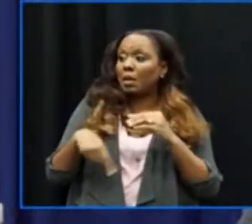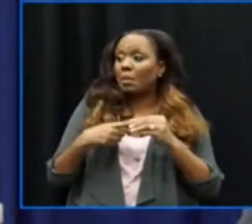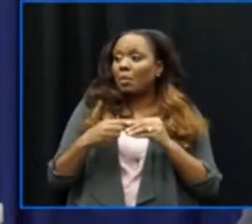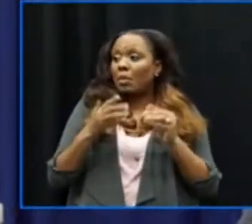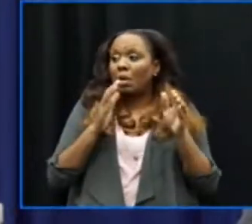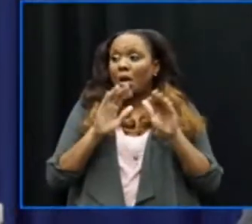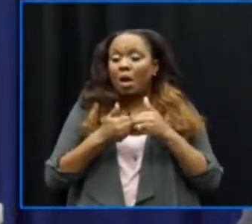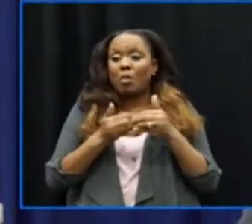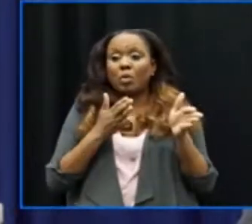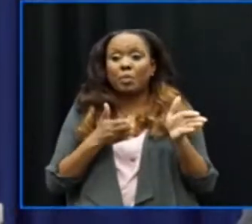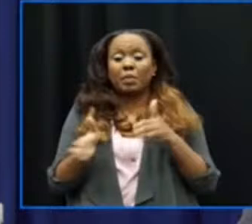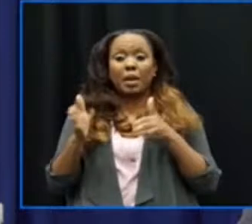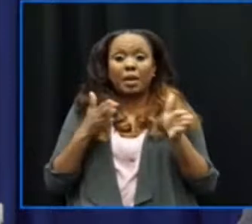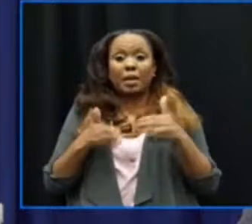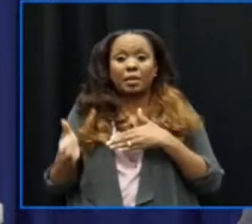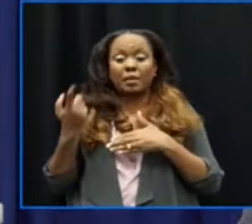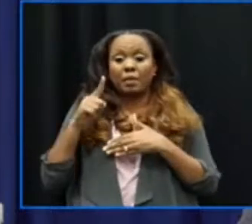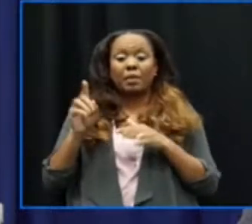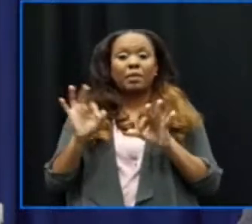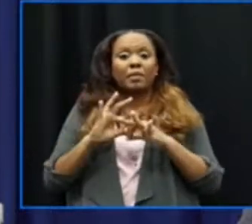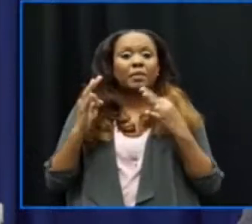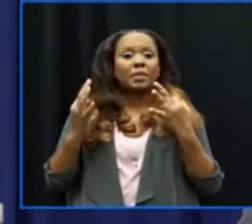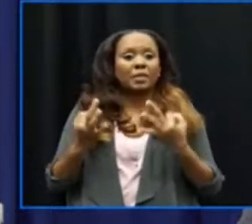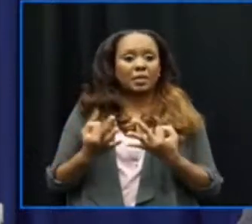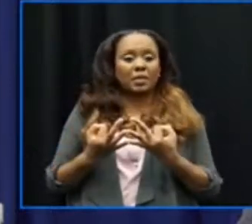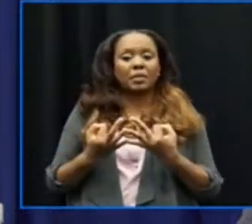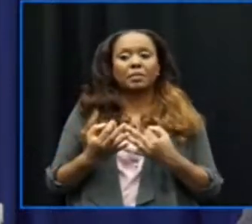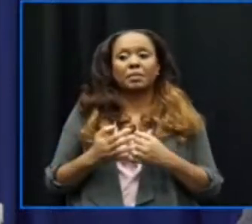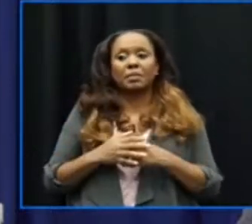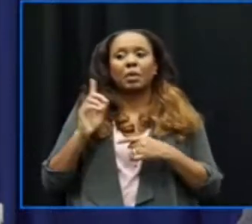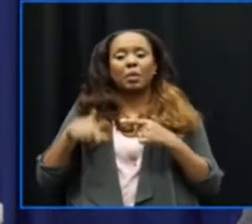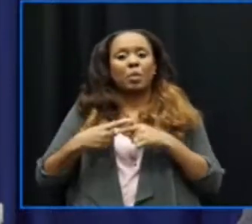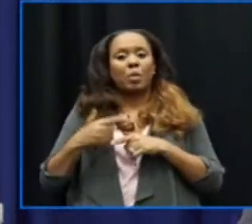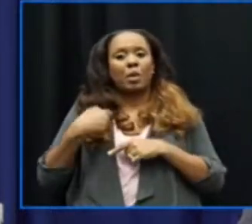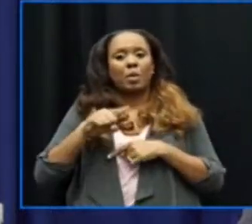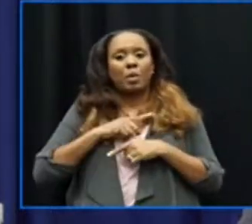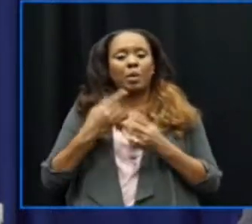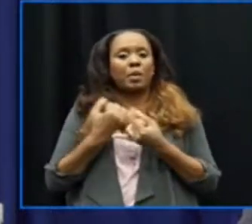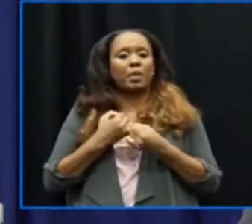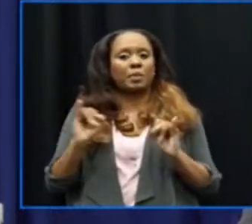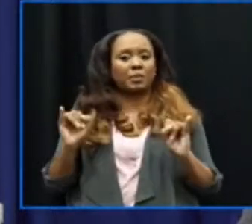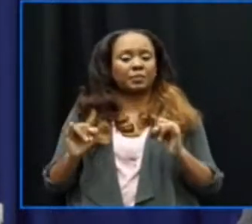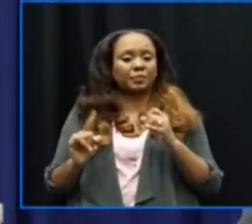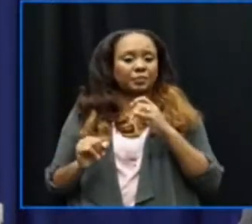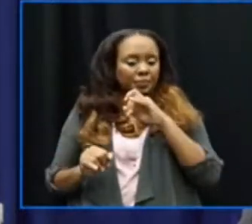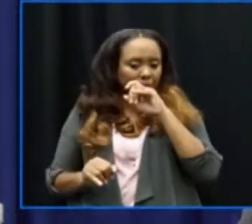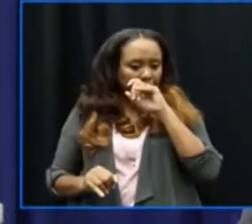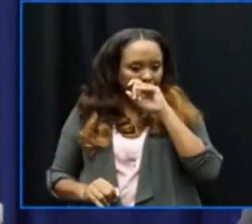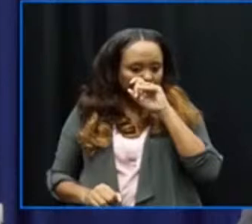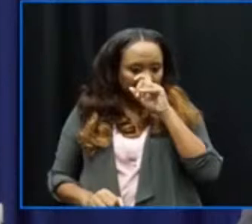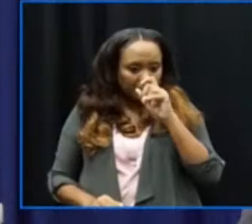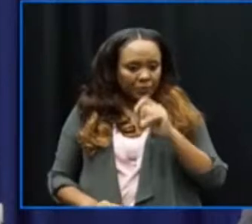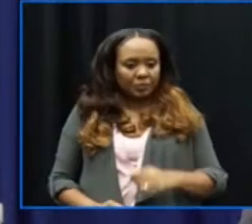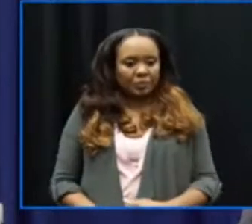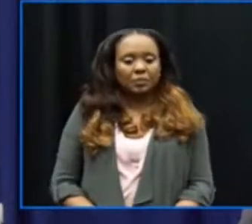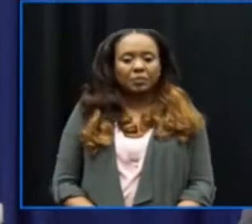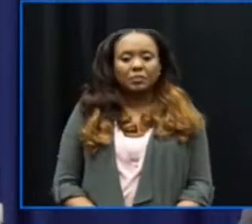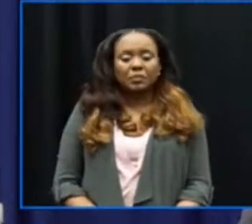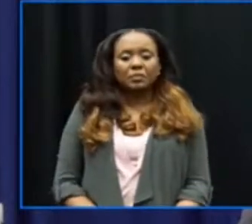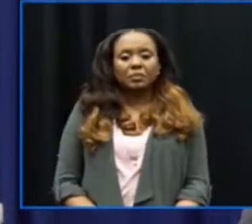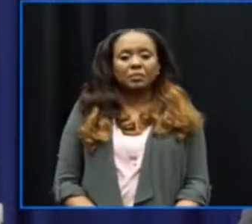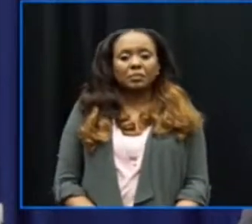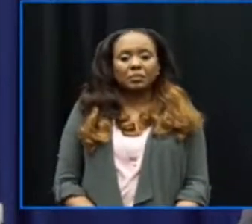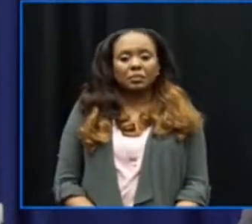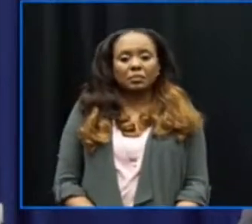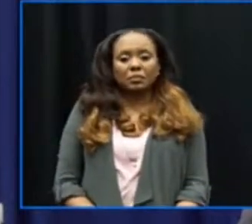planning going forward, as we did as an independent nation. In addition, you heard from Mr. Adams